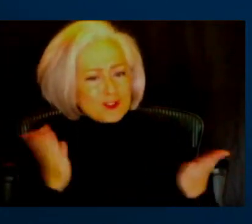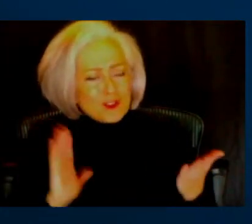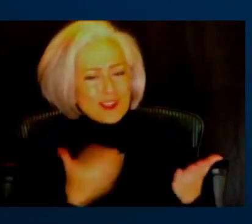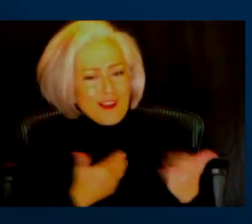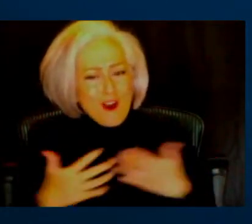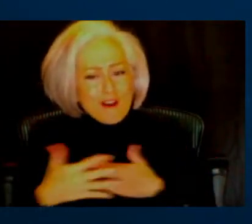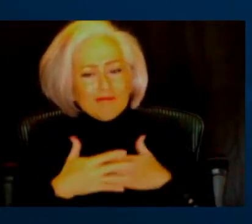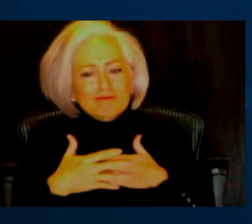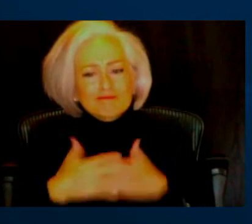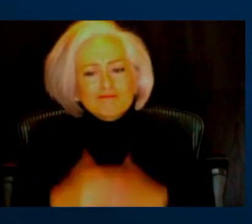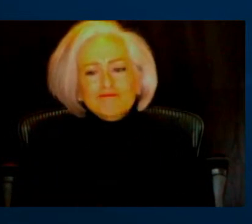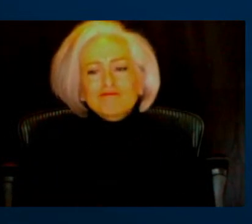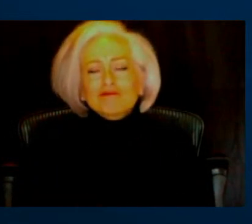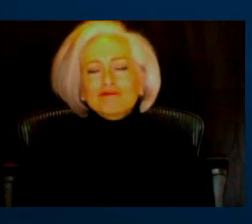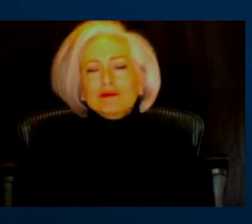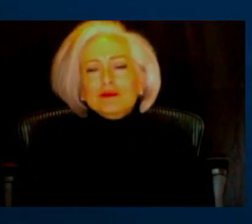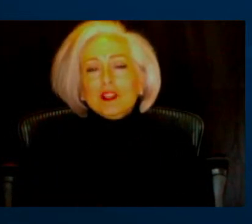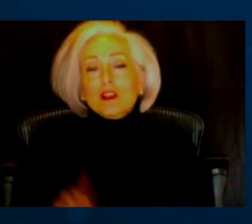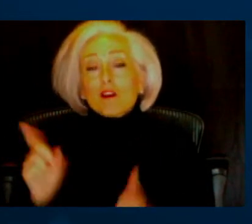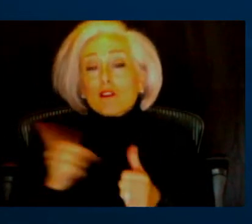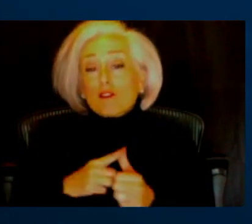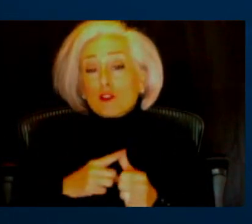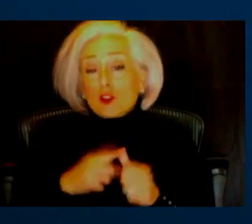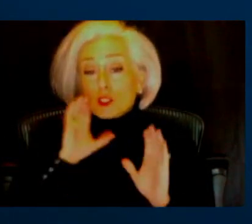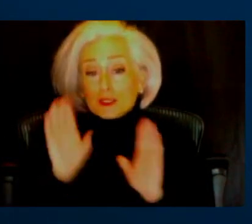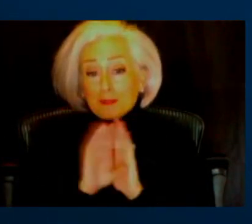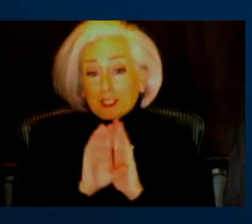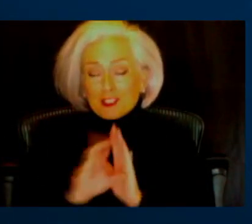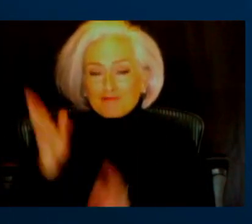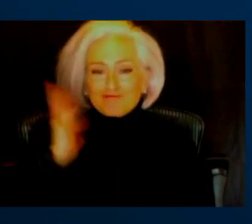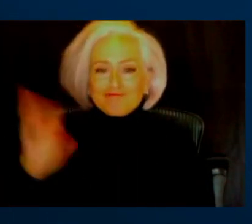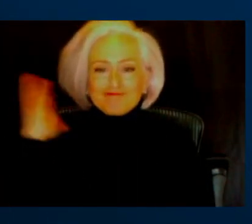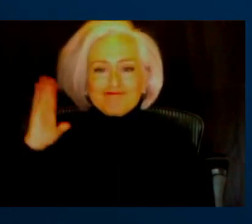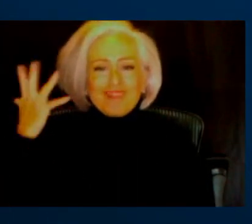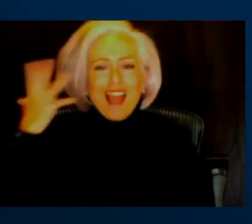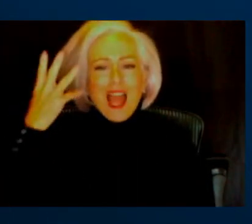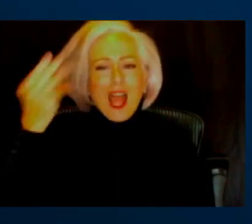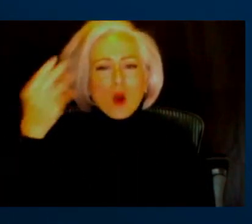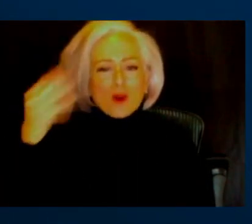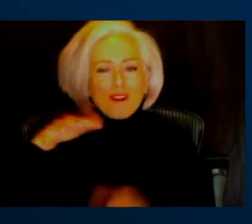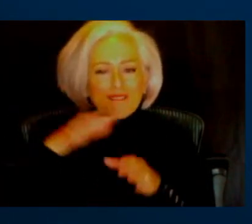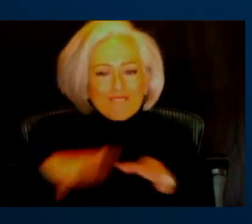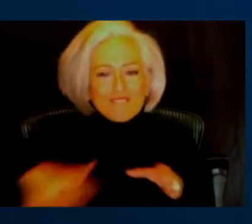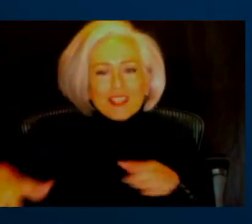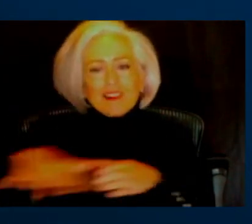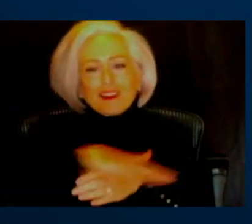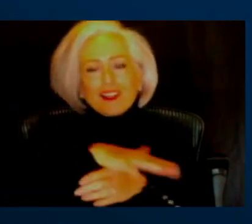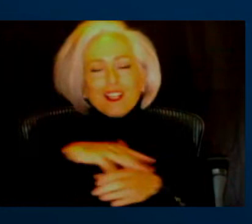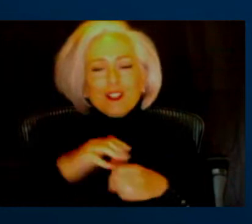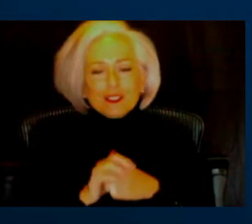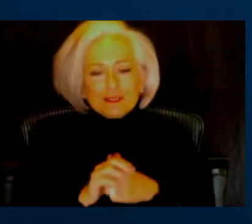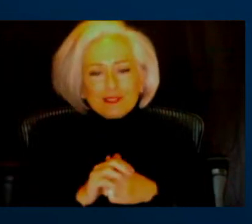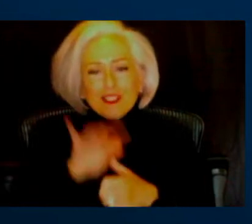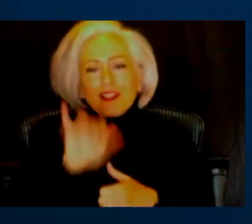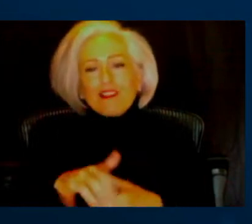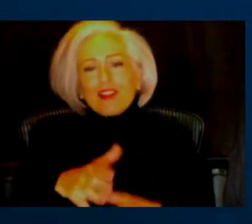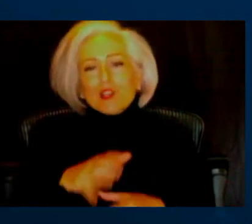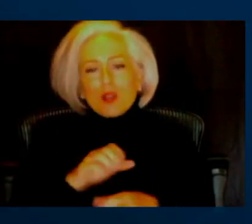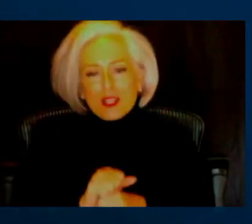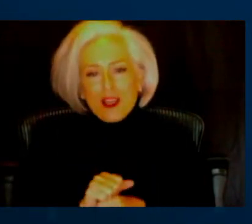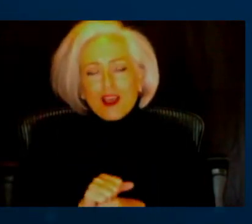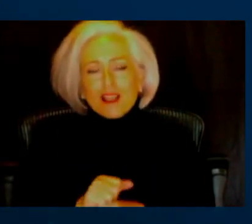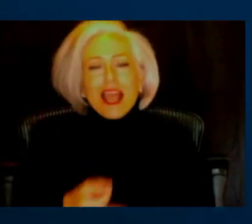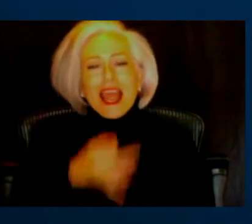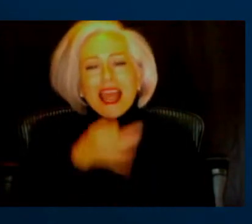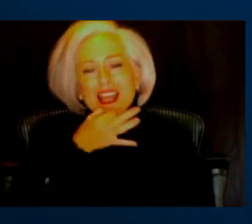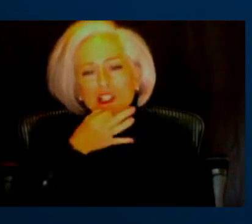much. So this first picture, that was a while ago. I was out in the field. This was when I earned my expert field medical badge.